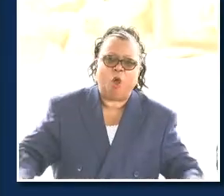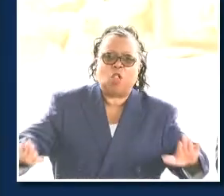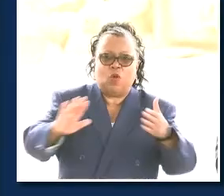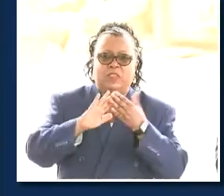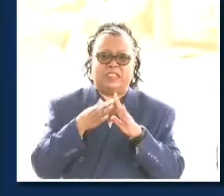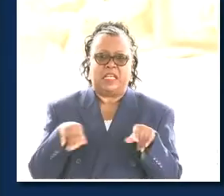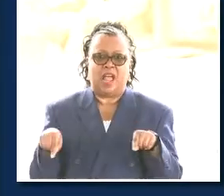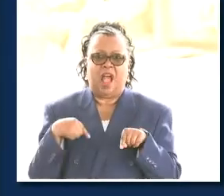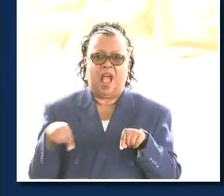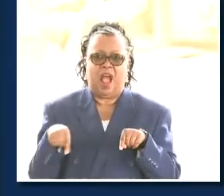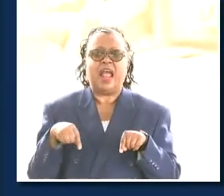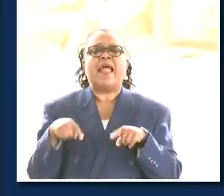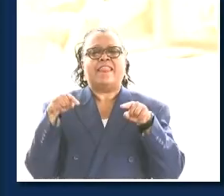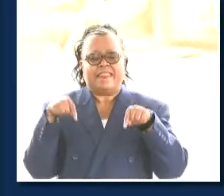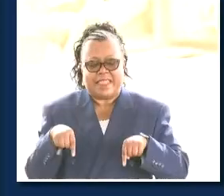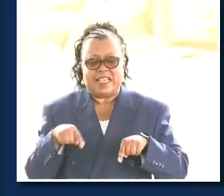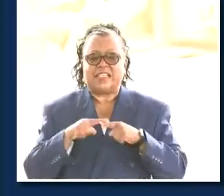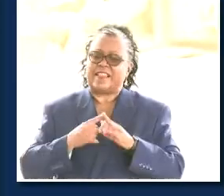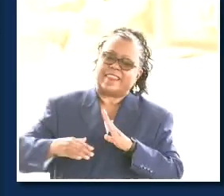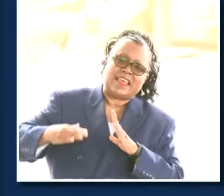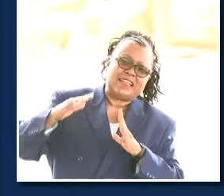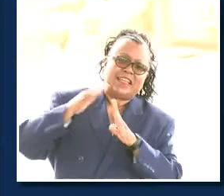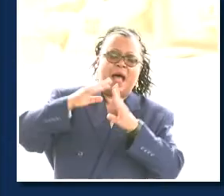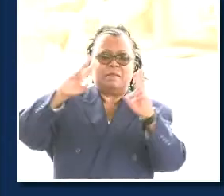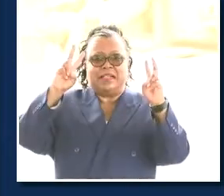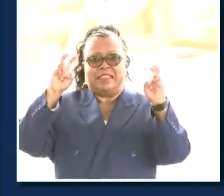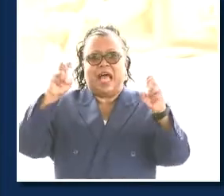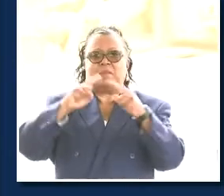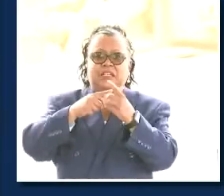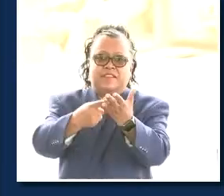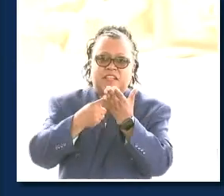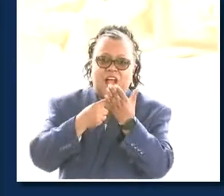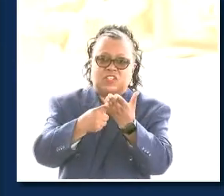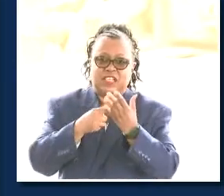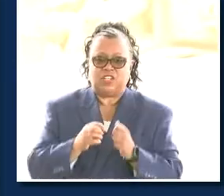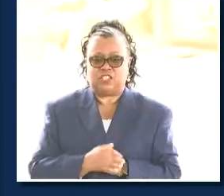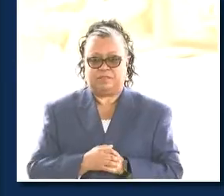city. This is the topic of conversation.